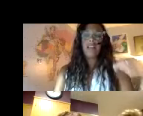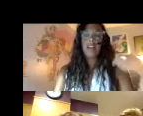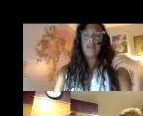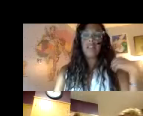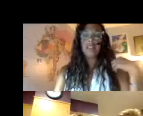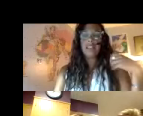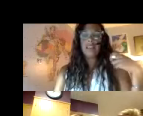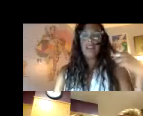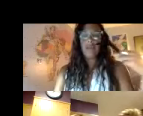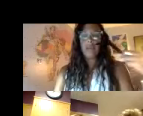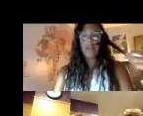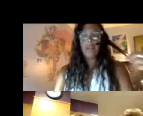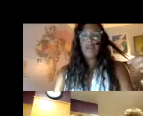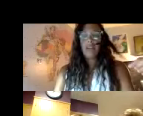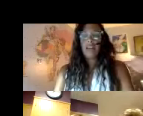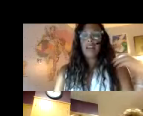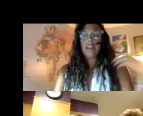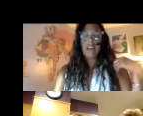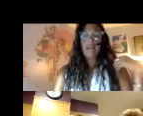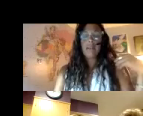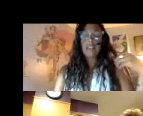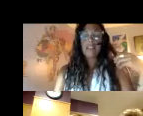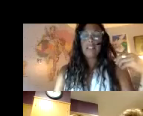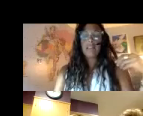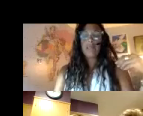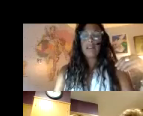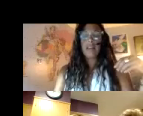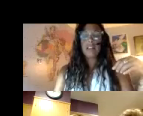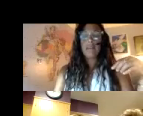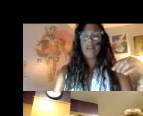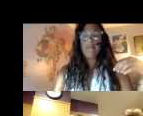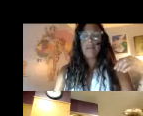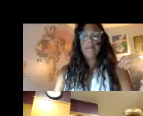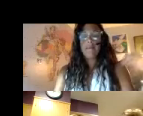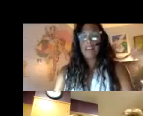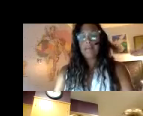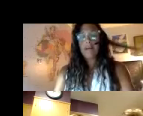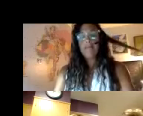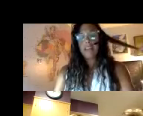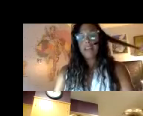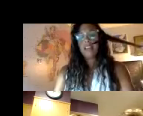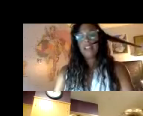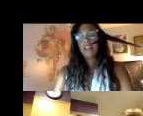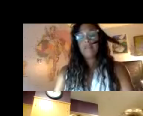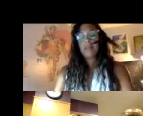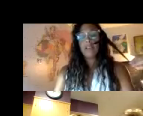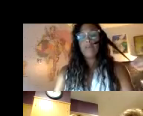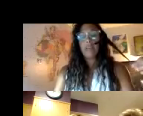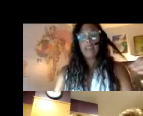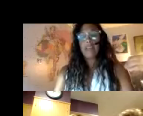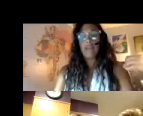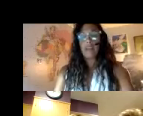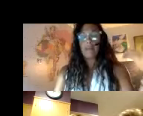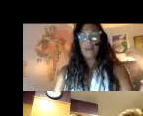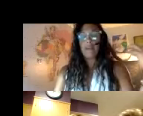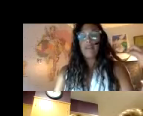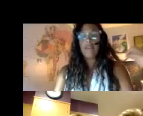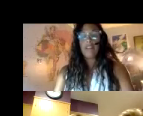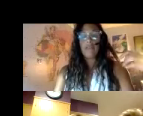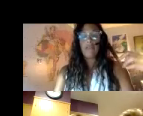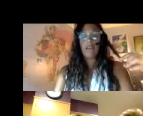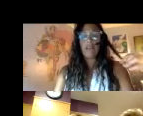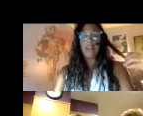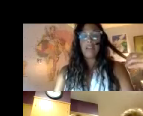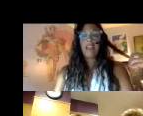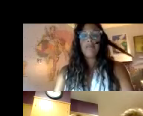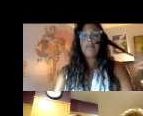green infrastructure. And Bayonne is a little bit more, in some ways, car